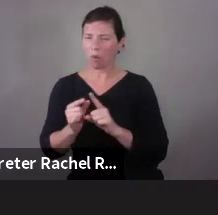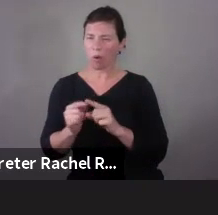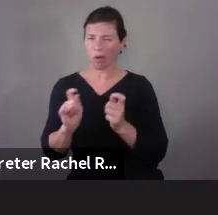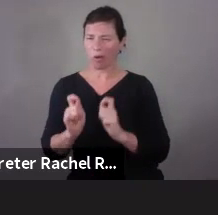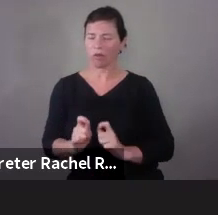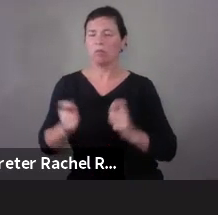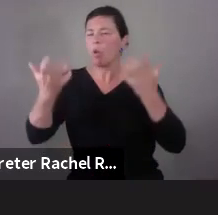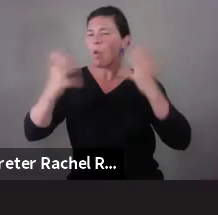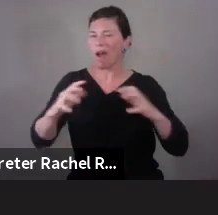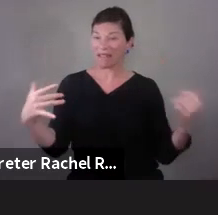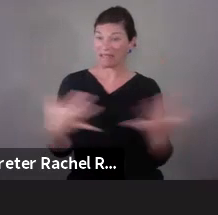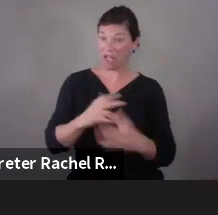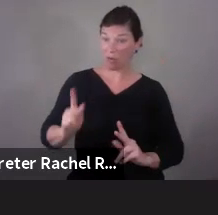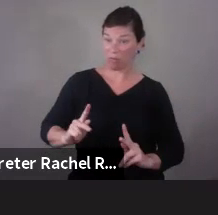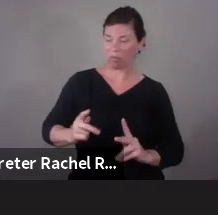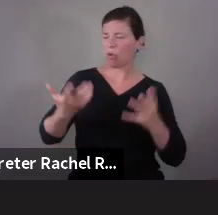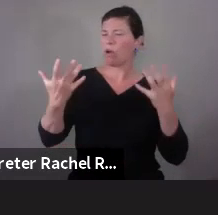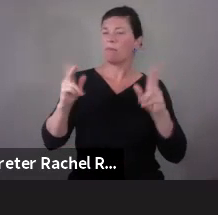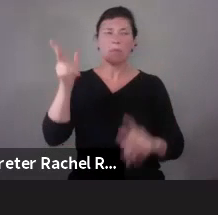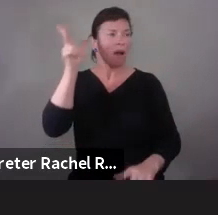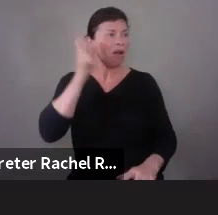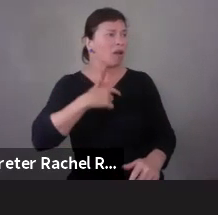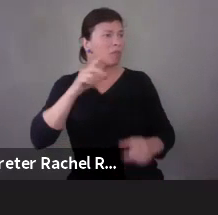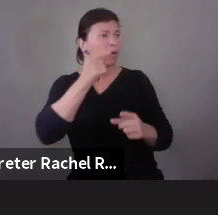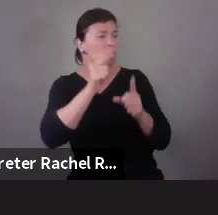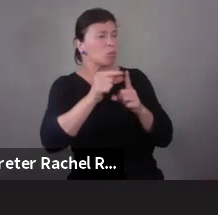offending or scaring someone.